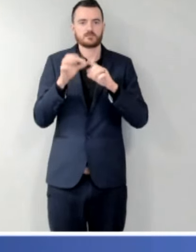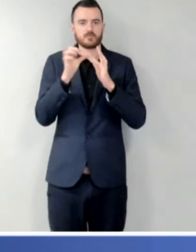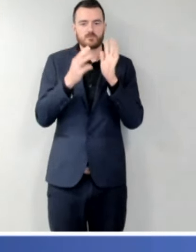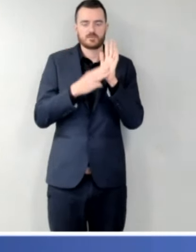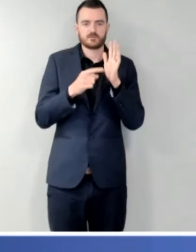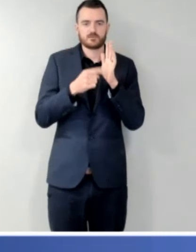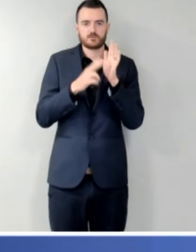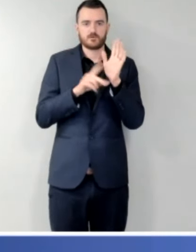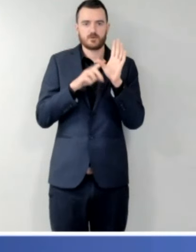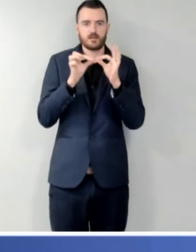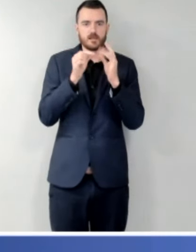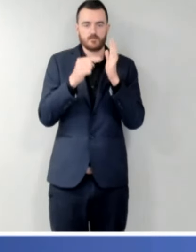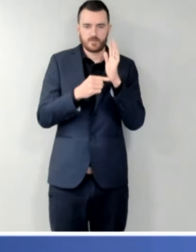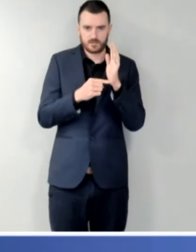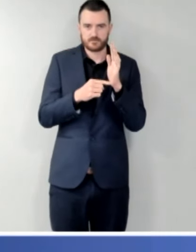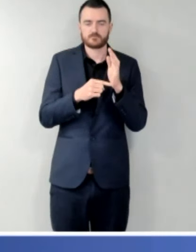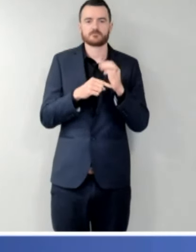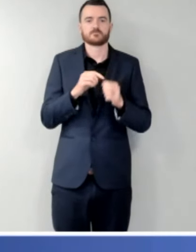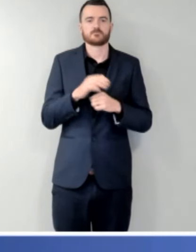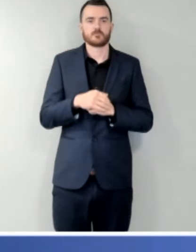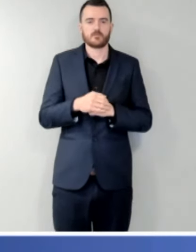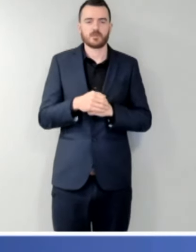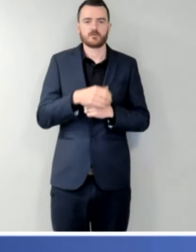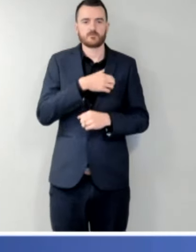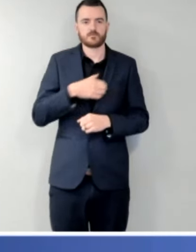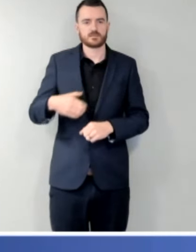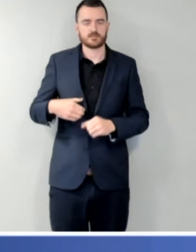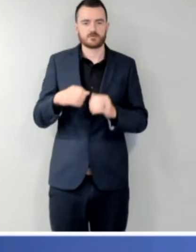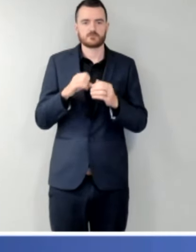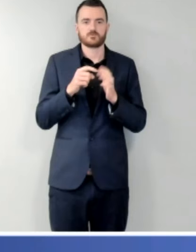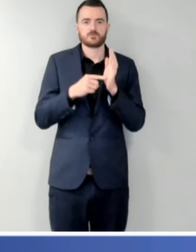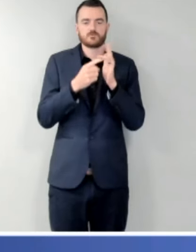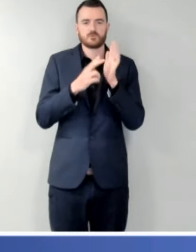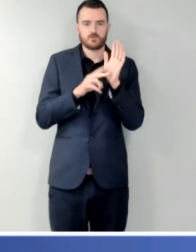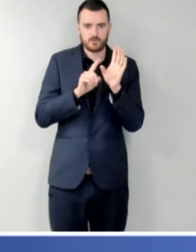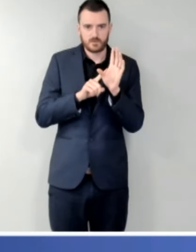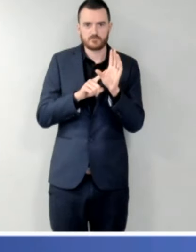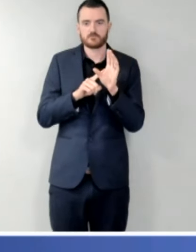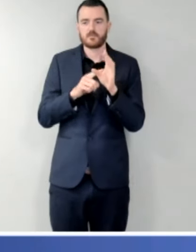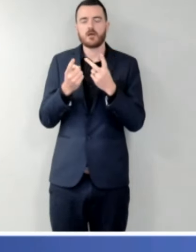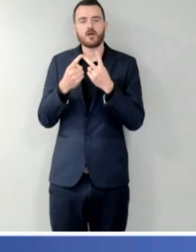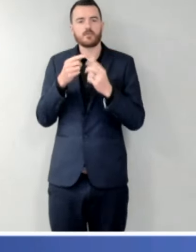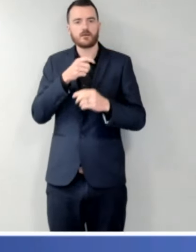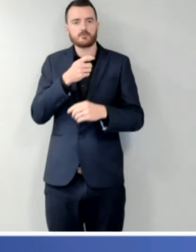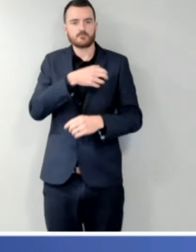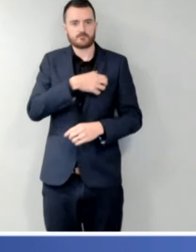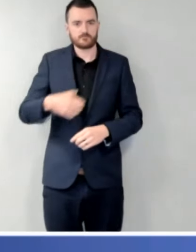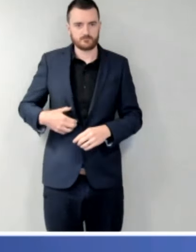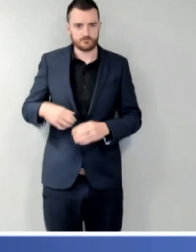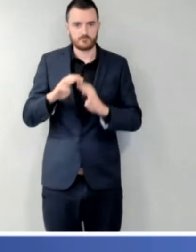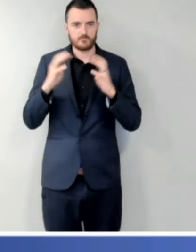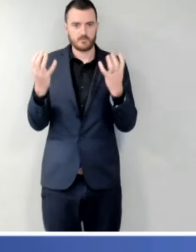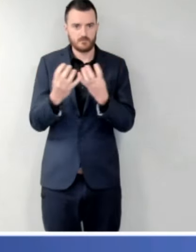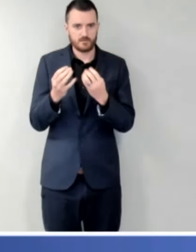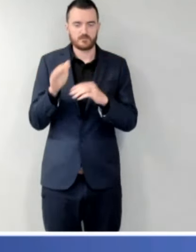Minister Simon Birmingham, members of Parliament, distinguished members of the Diplomatic Corps,